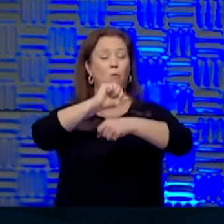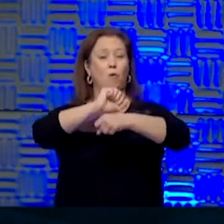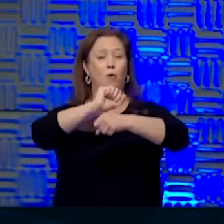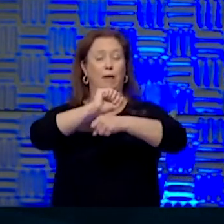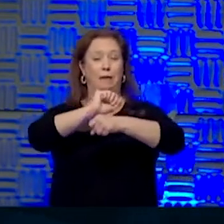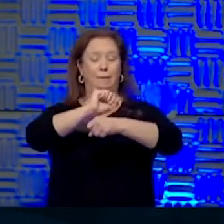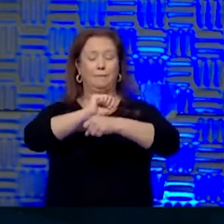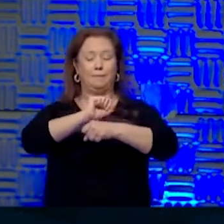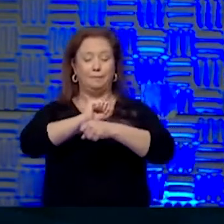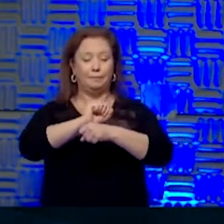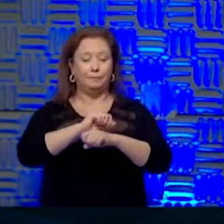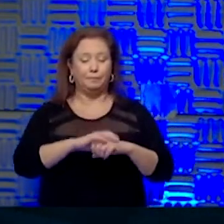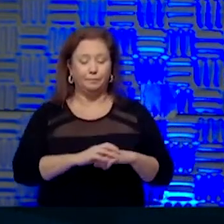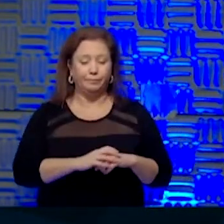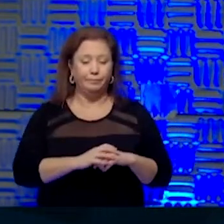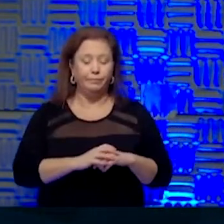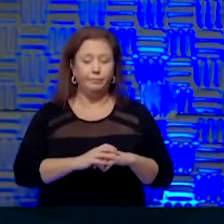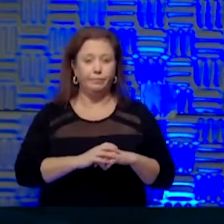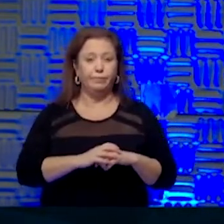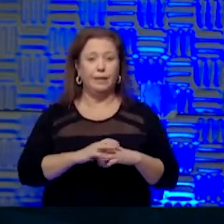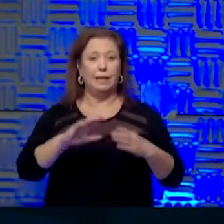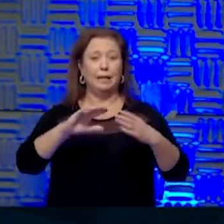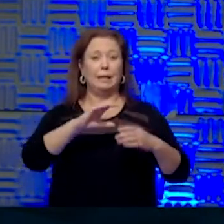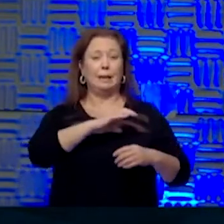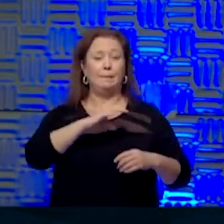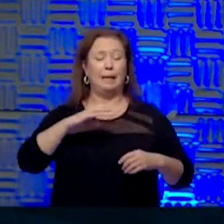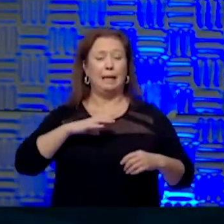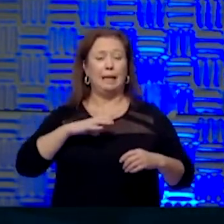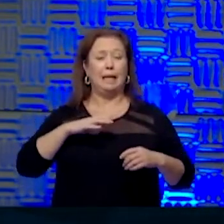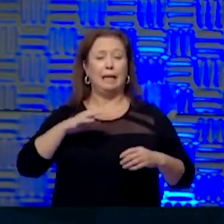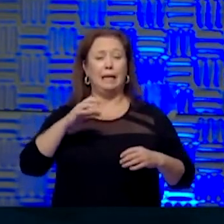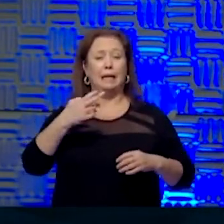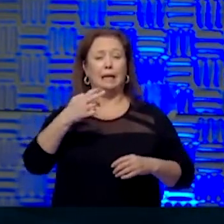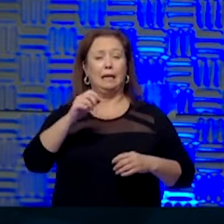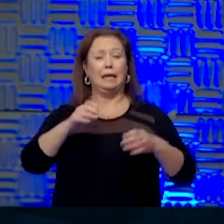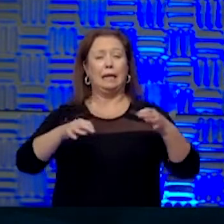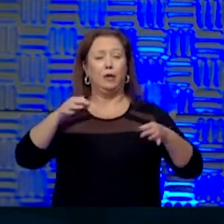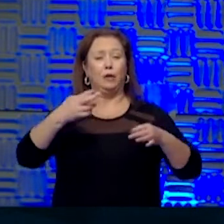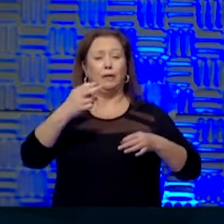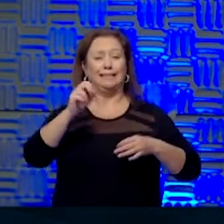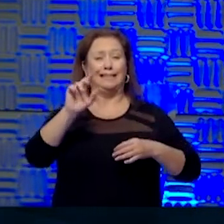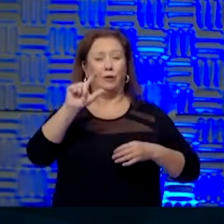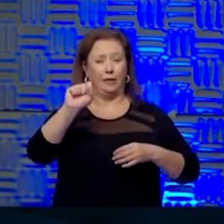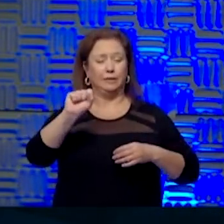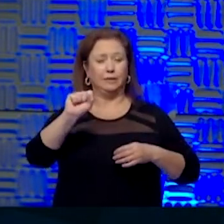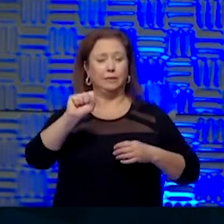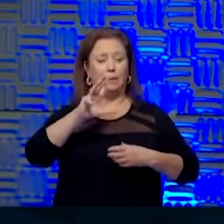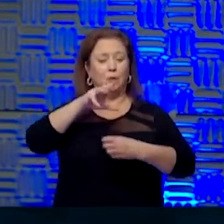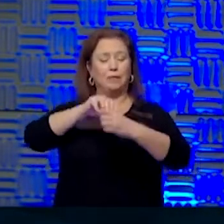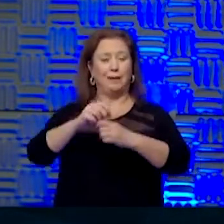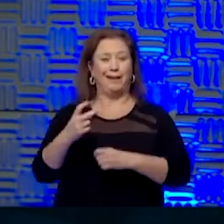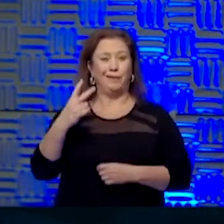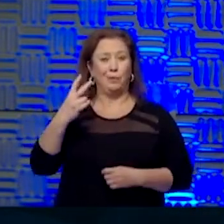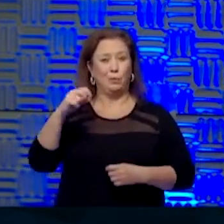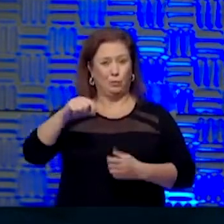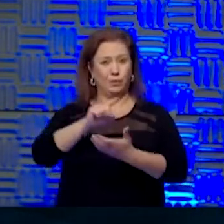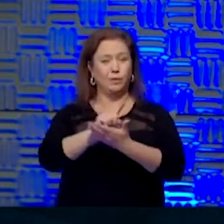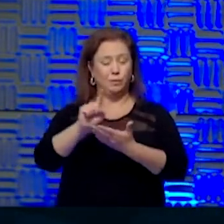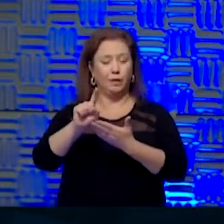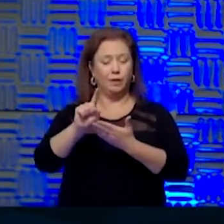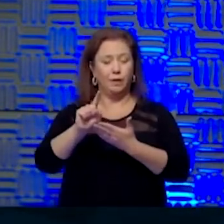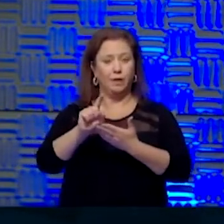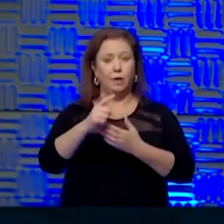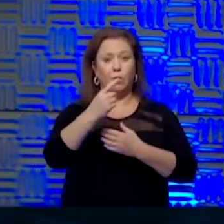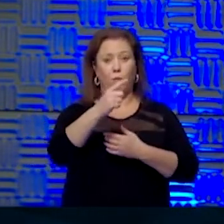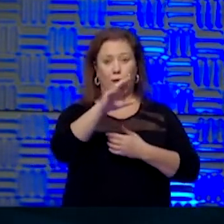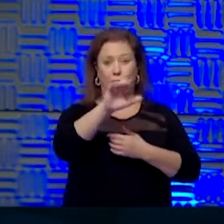telecommuting, and committee hearings. I participated in 2 committee hearings this week. One in the